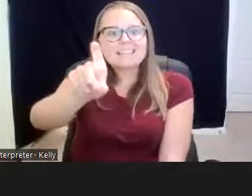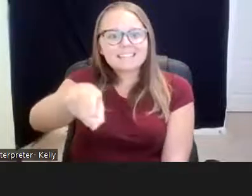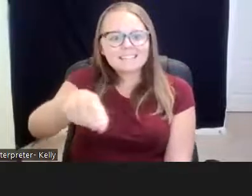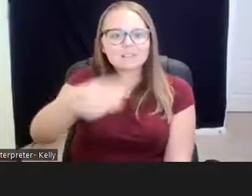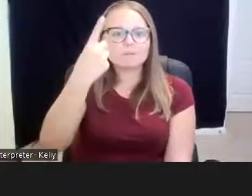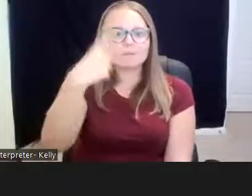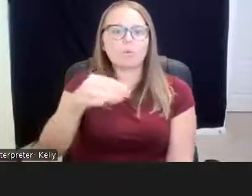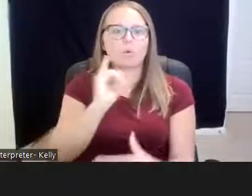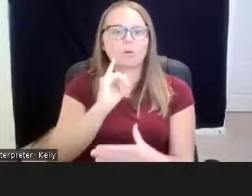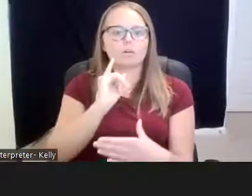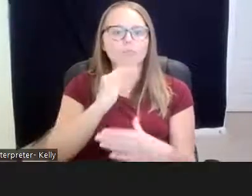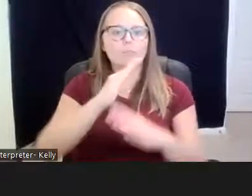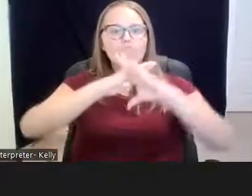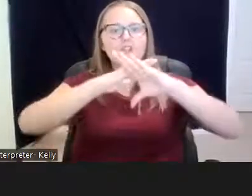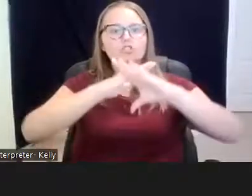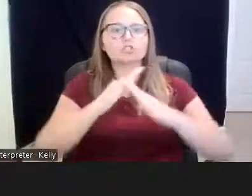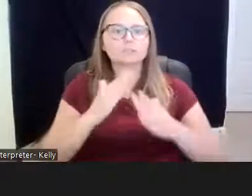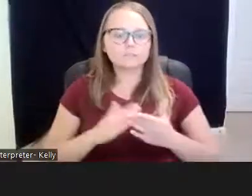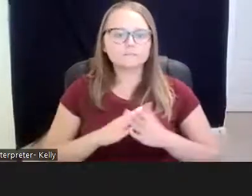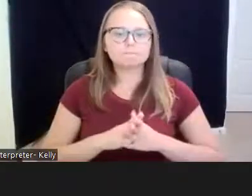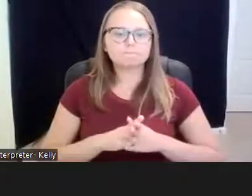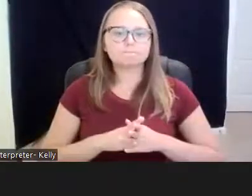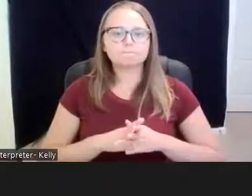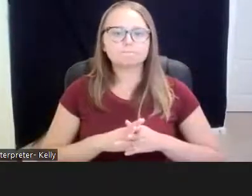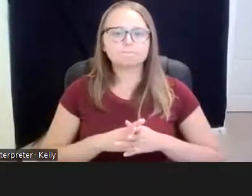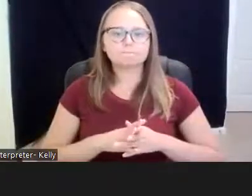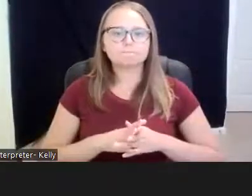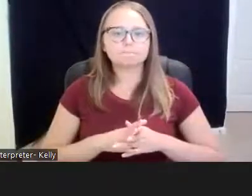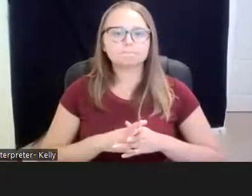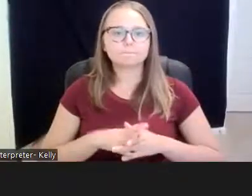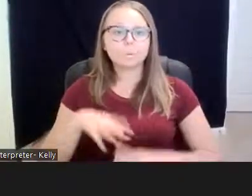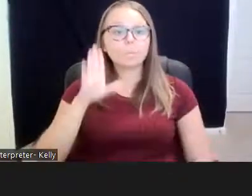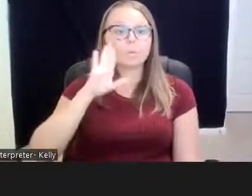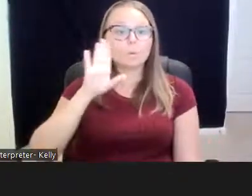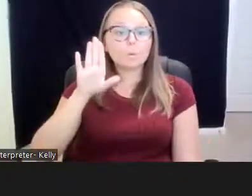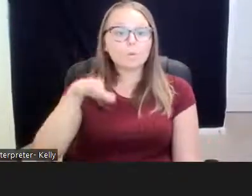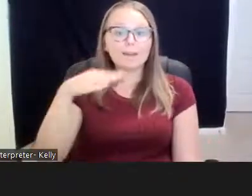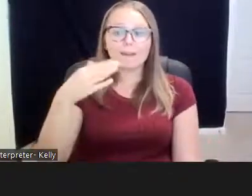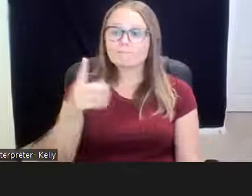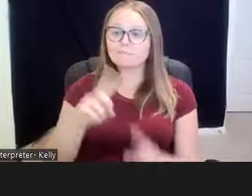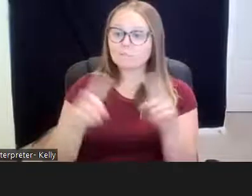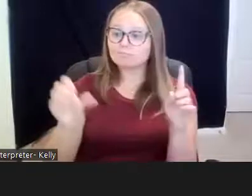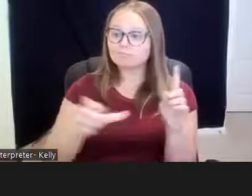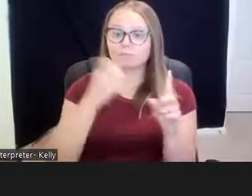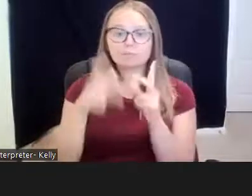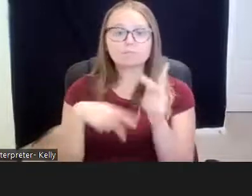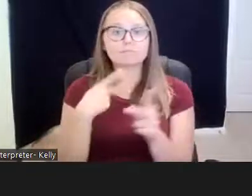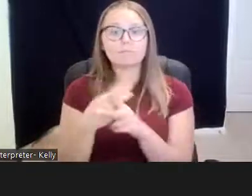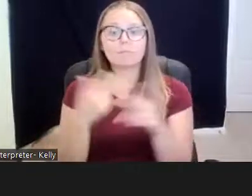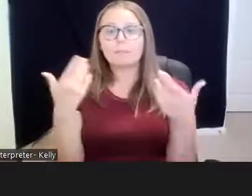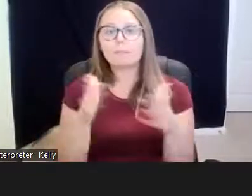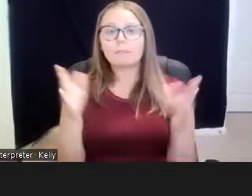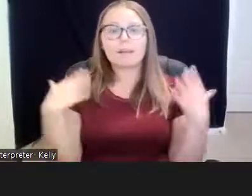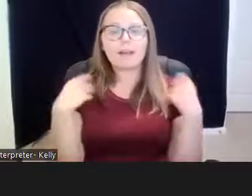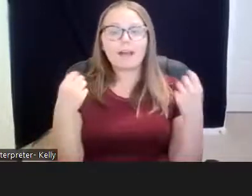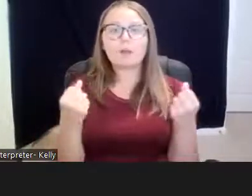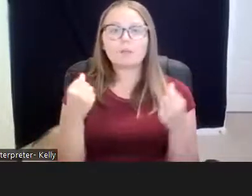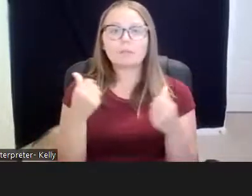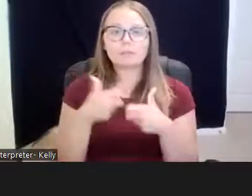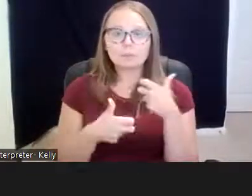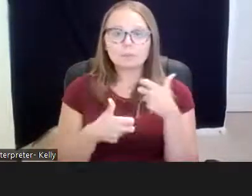prevention. And we know even from other kinds of public health issues that if we